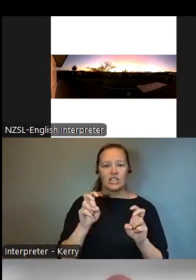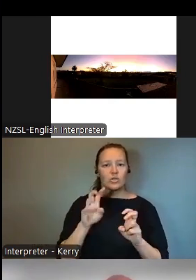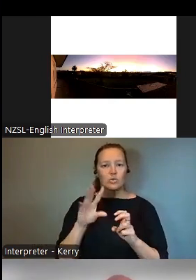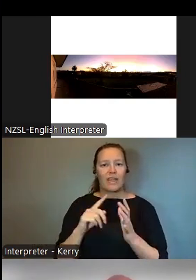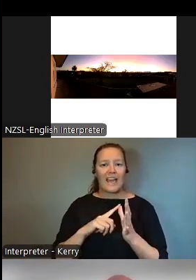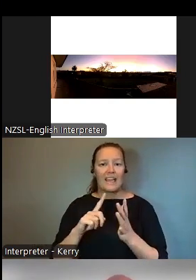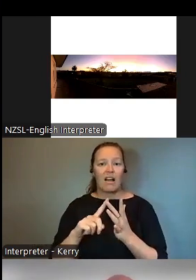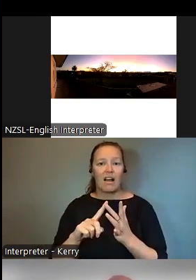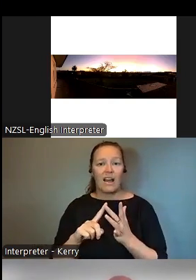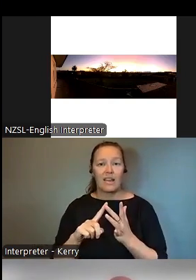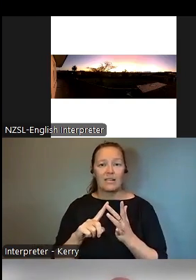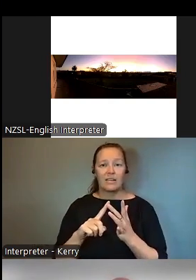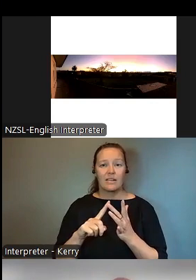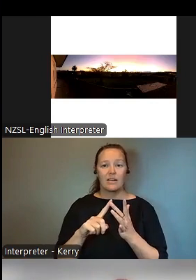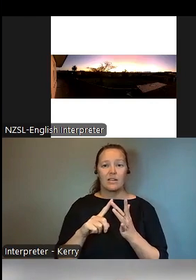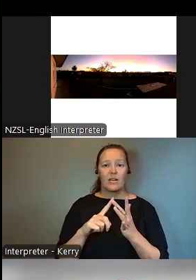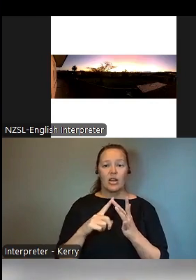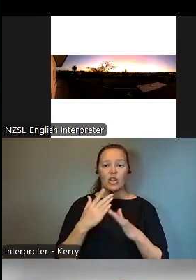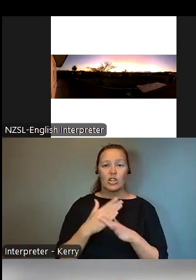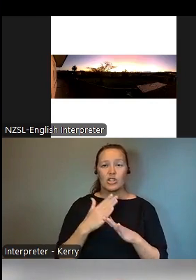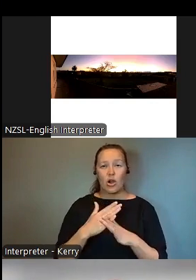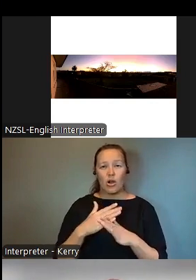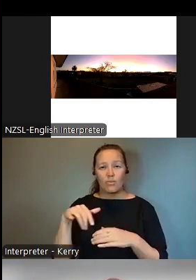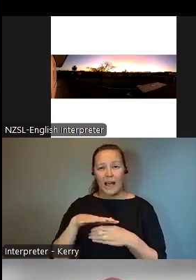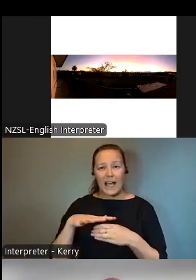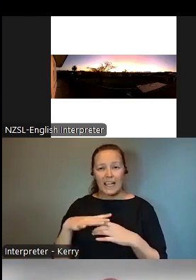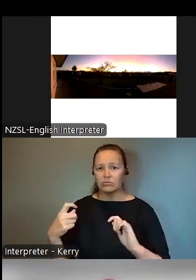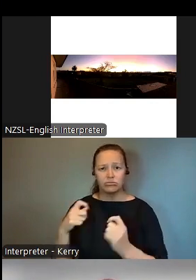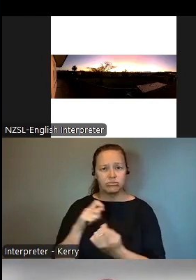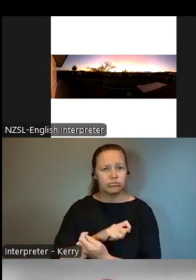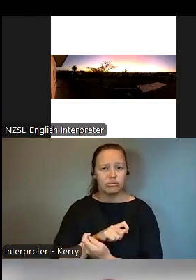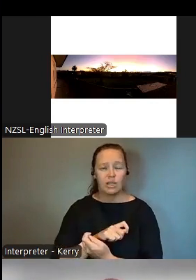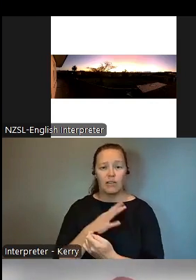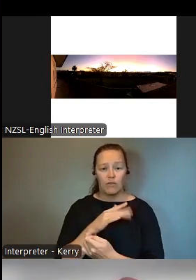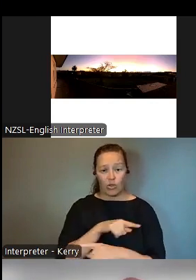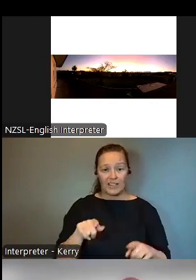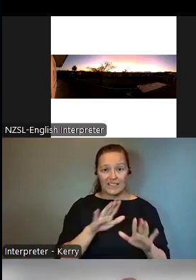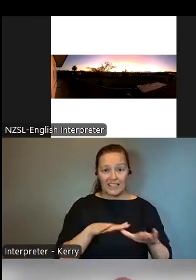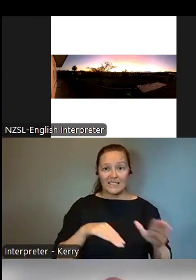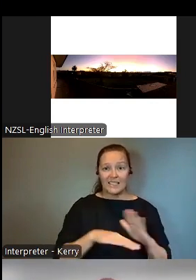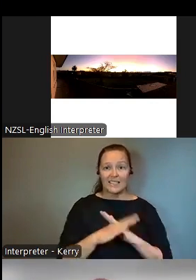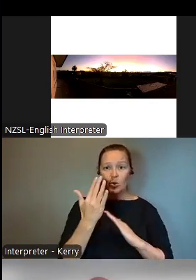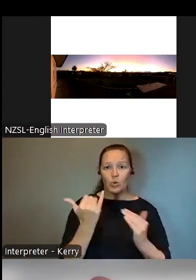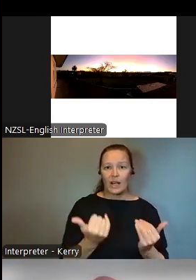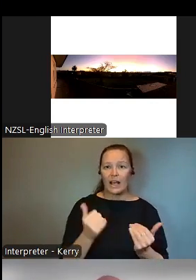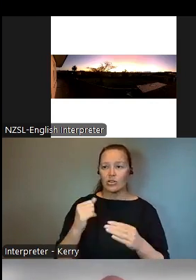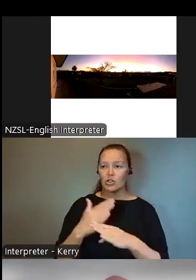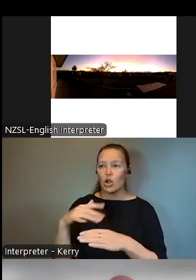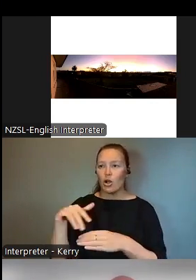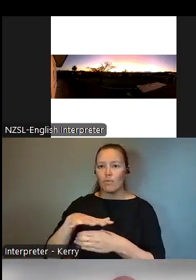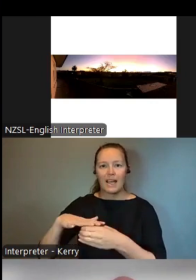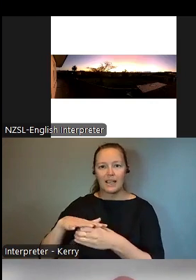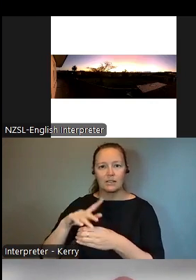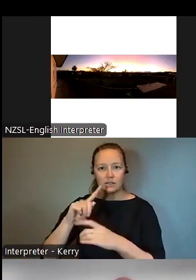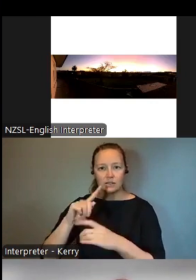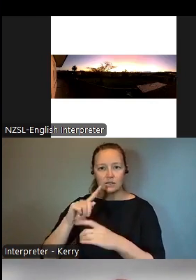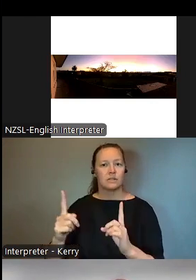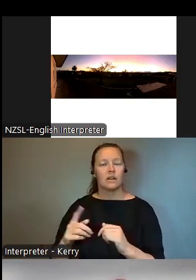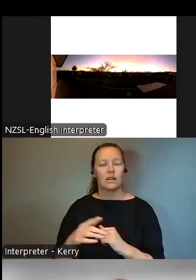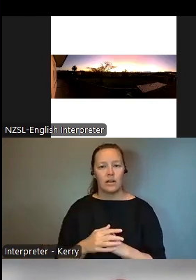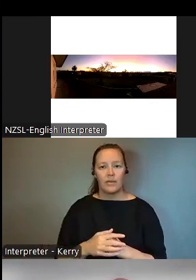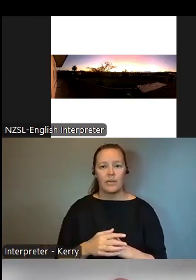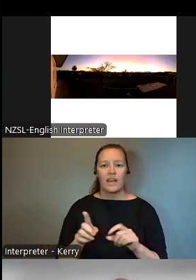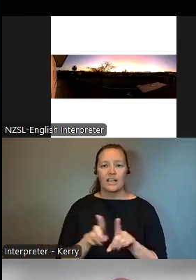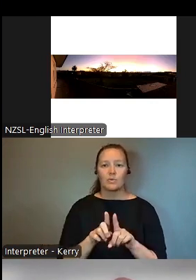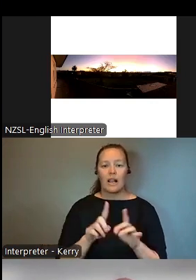the reshaping of the job market that these kids are going to go into. We've even got things like IQ